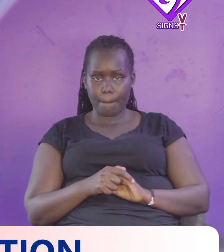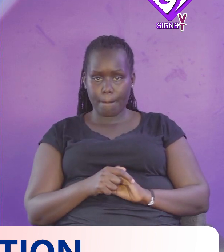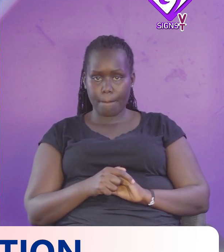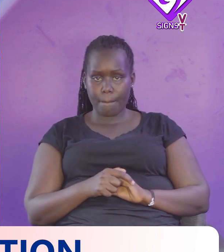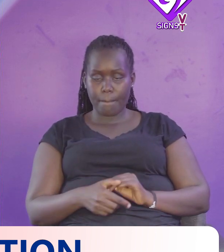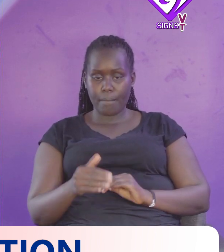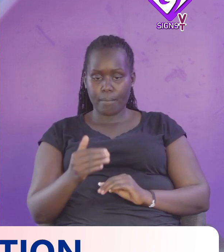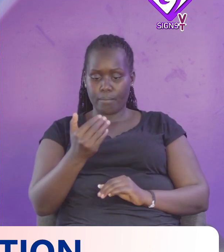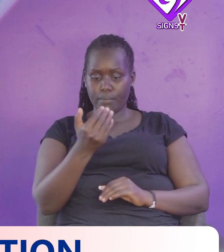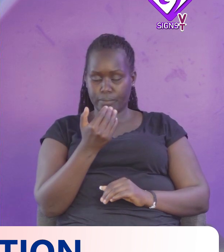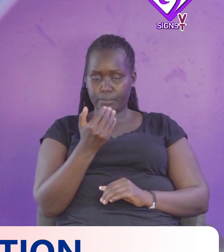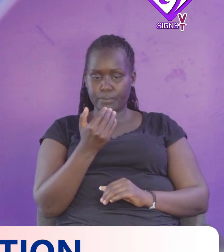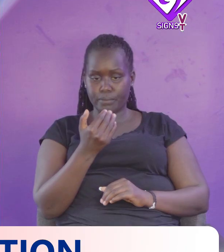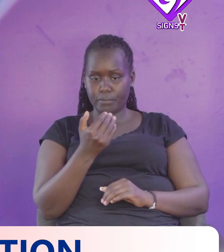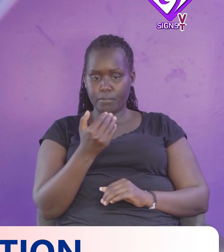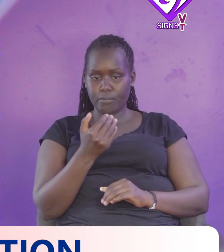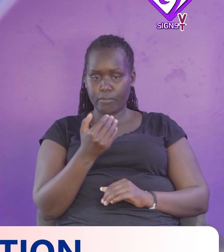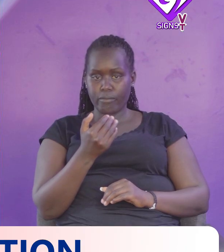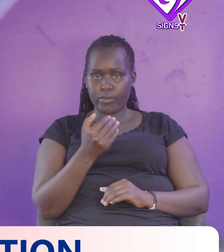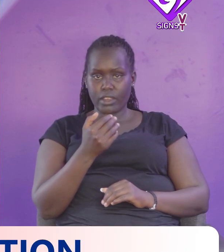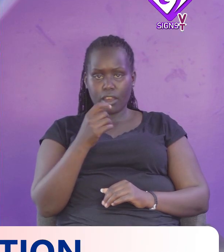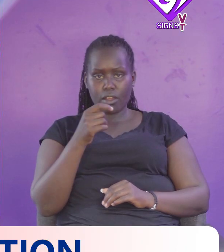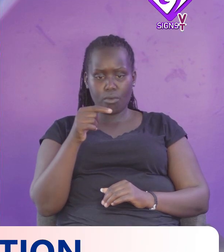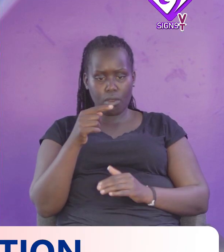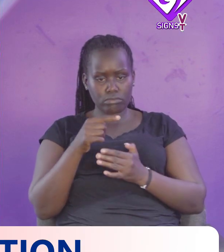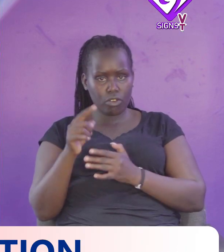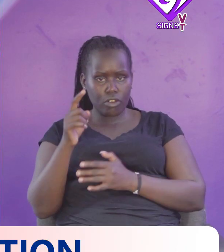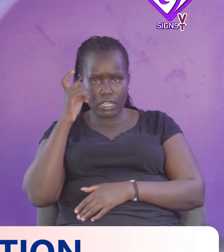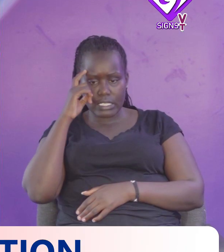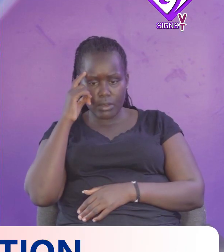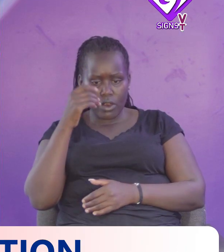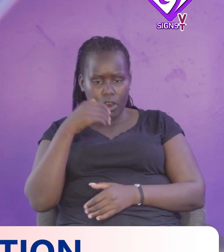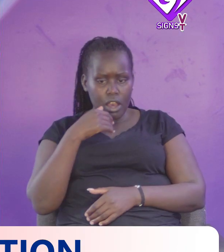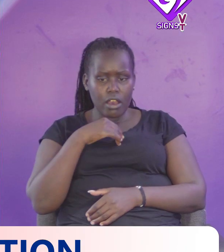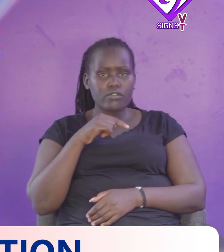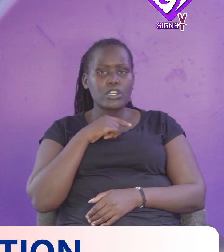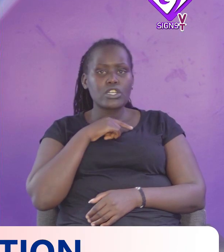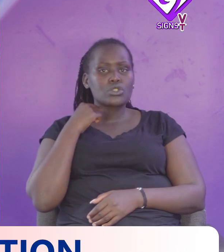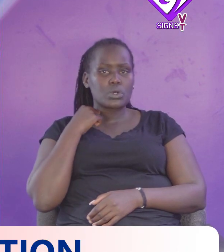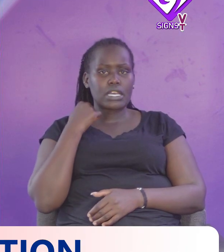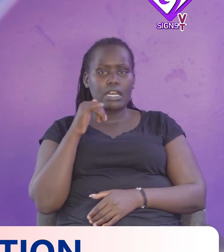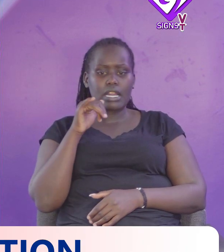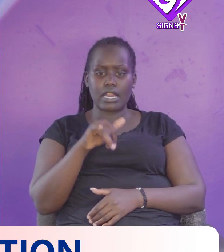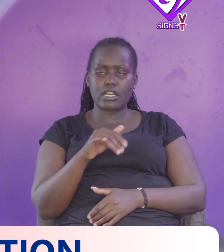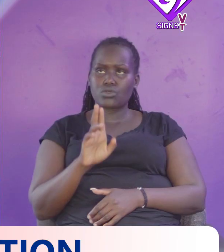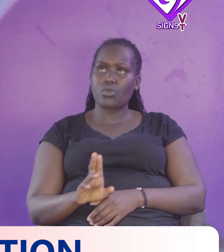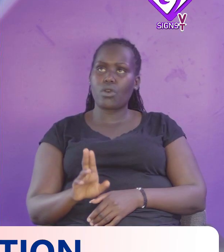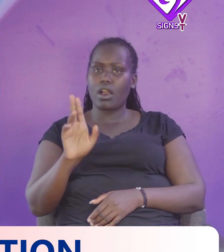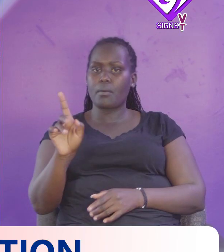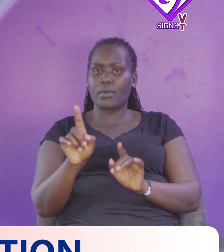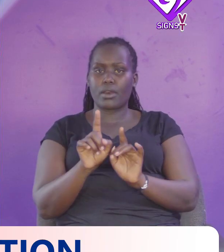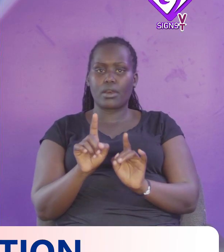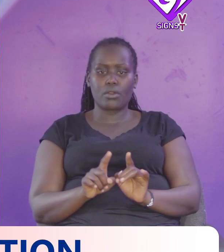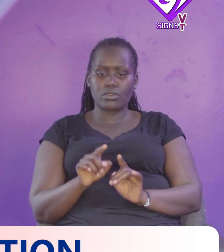asking myself, in your right senses, do you have to put another man down so that you're up? And